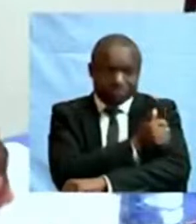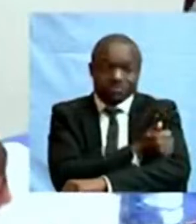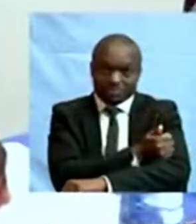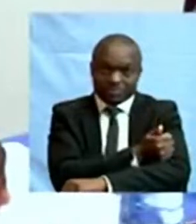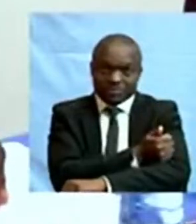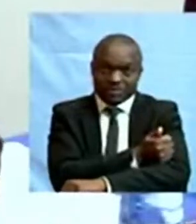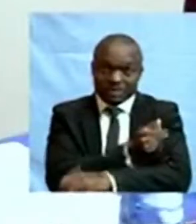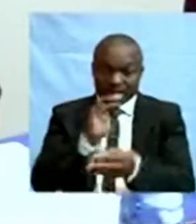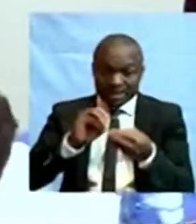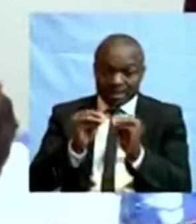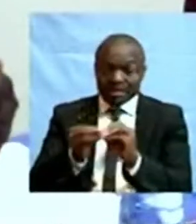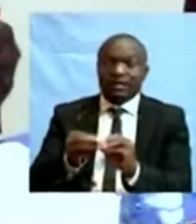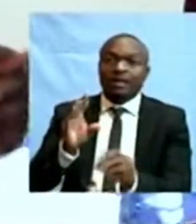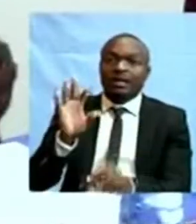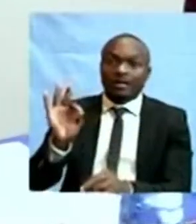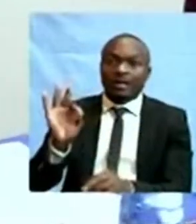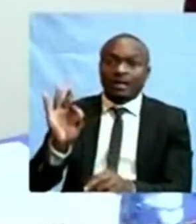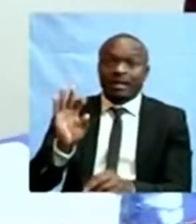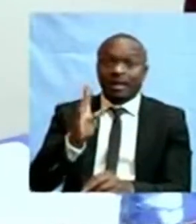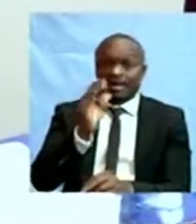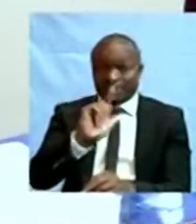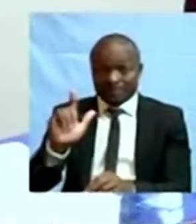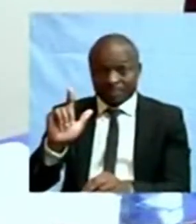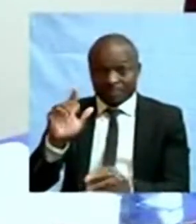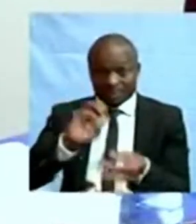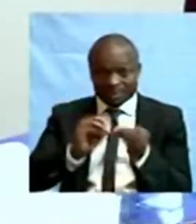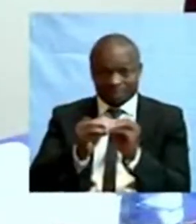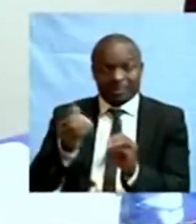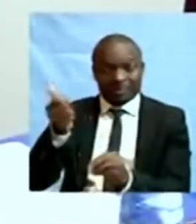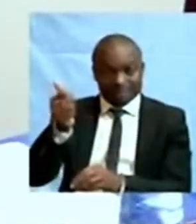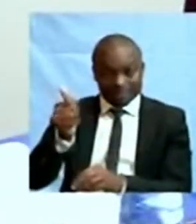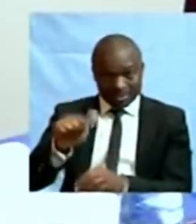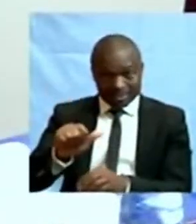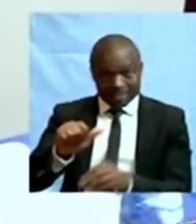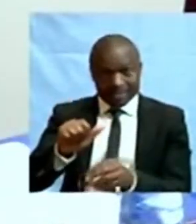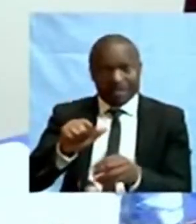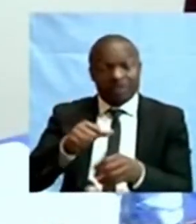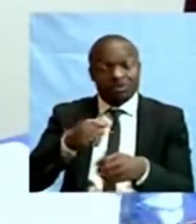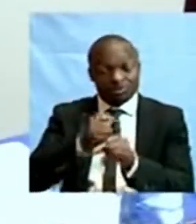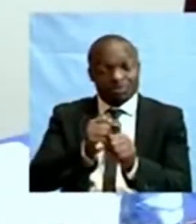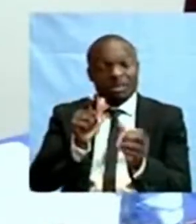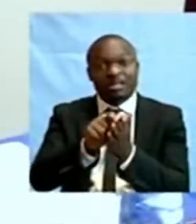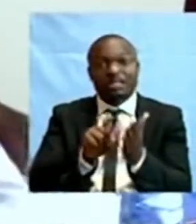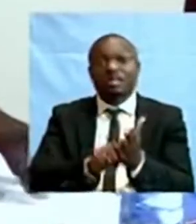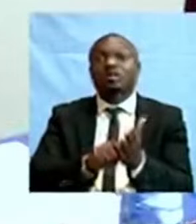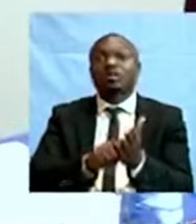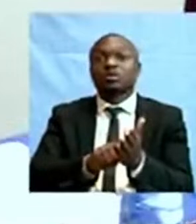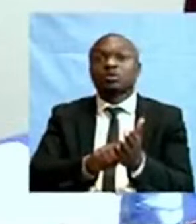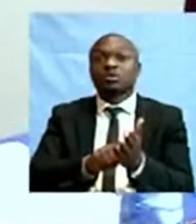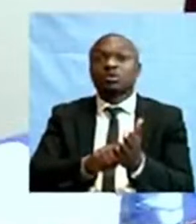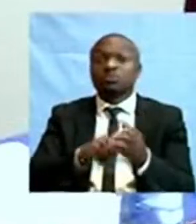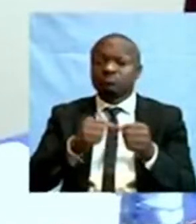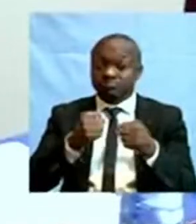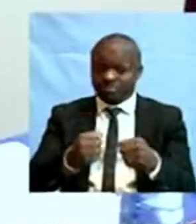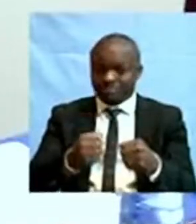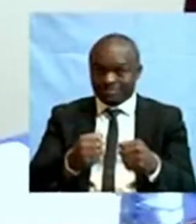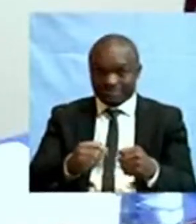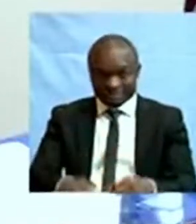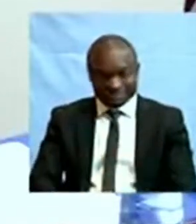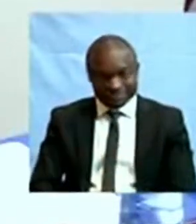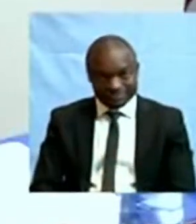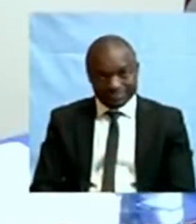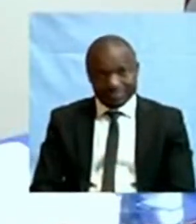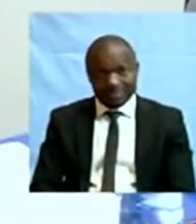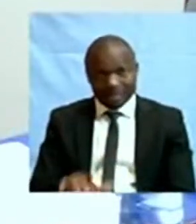Aviation Act, their job is to reinforce this legal framework. For example, I think there's something we note in our page that as